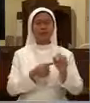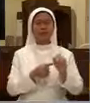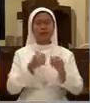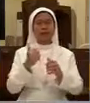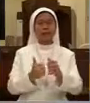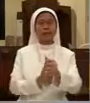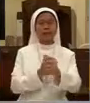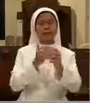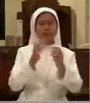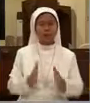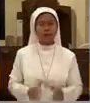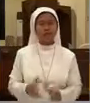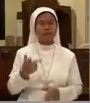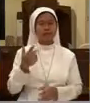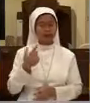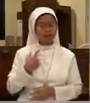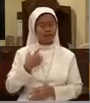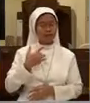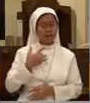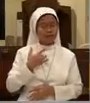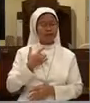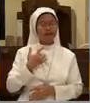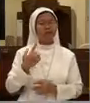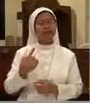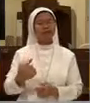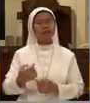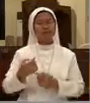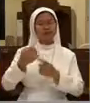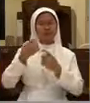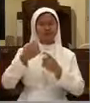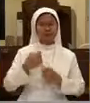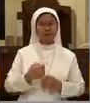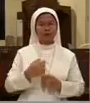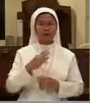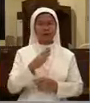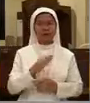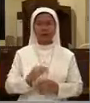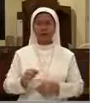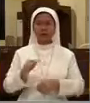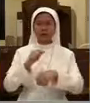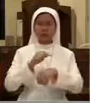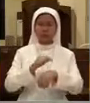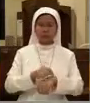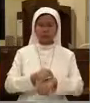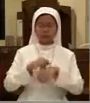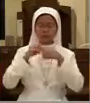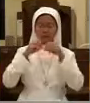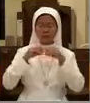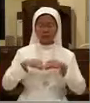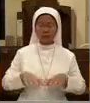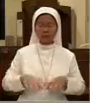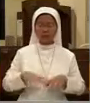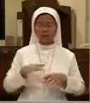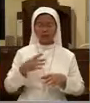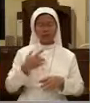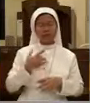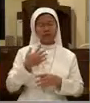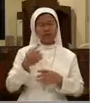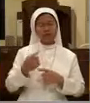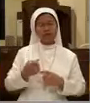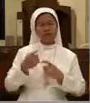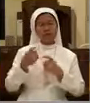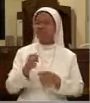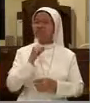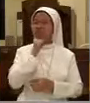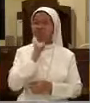the sense of gift. And the moment they lose that sense of gift, it is no longer mission.